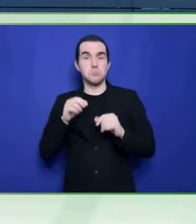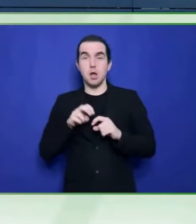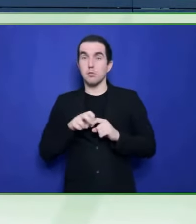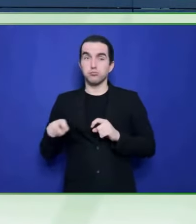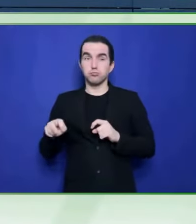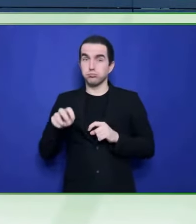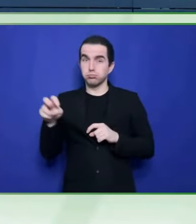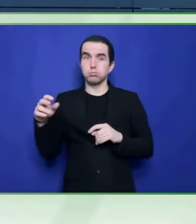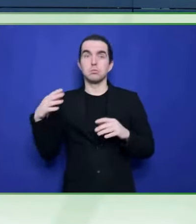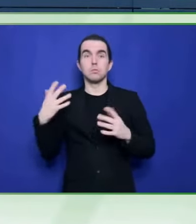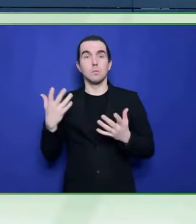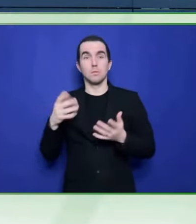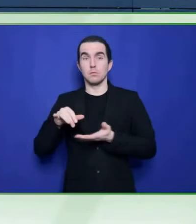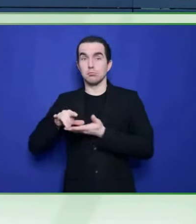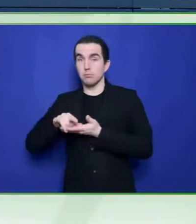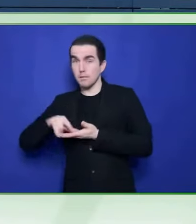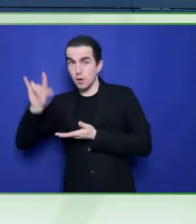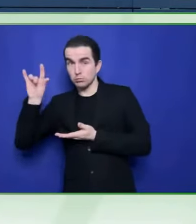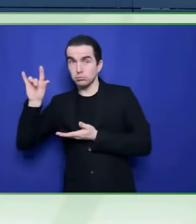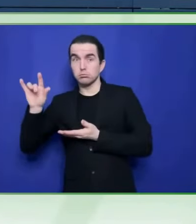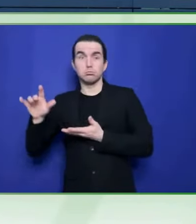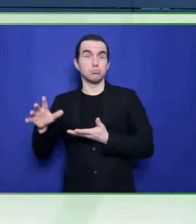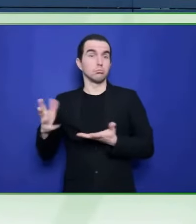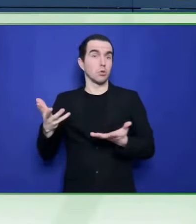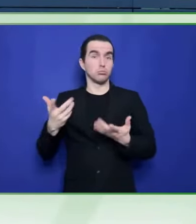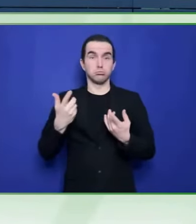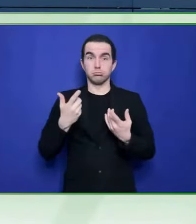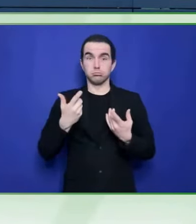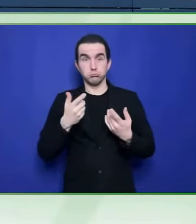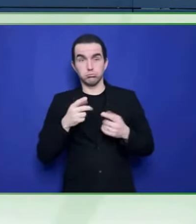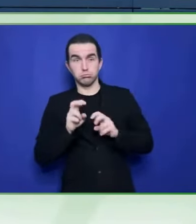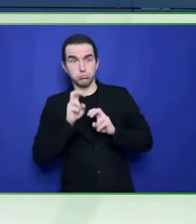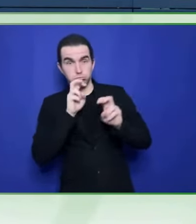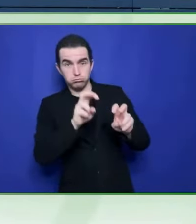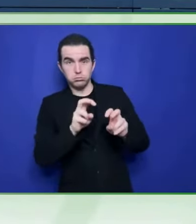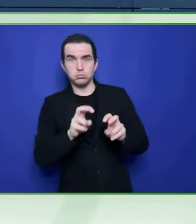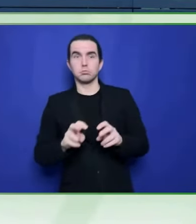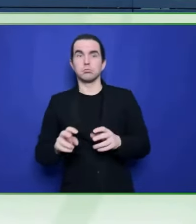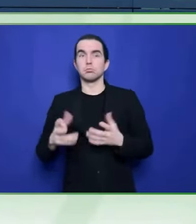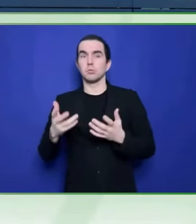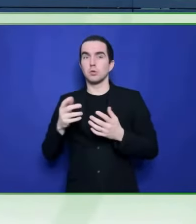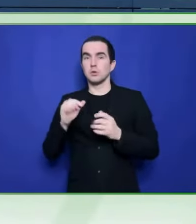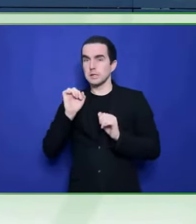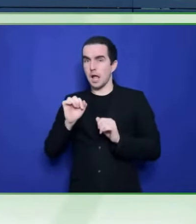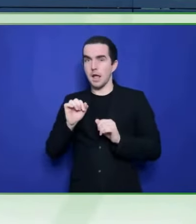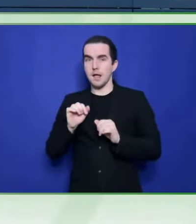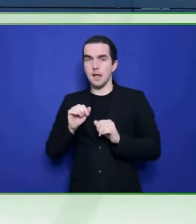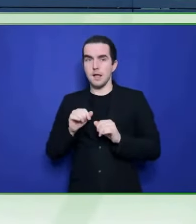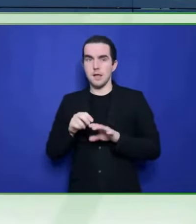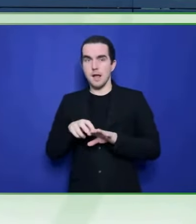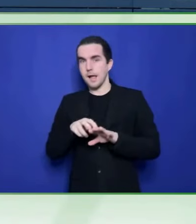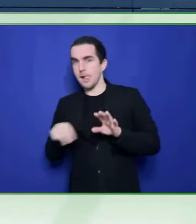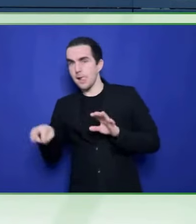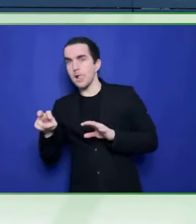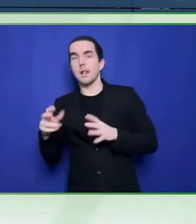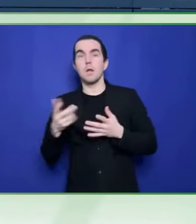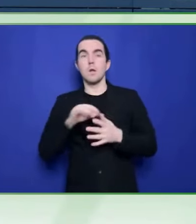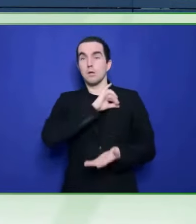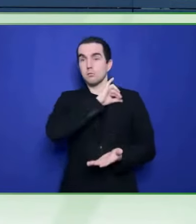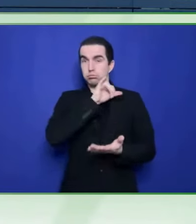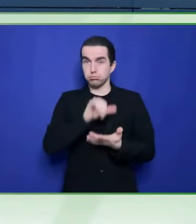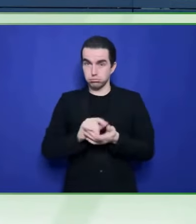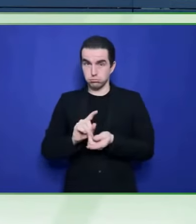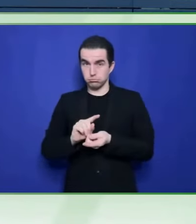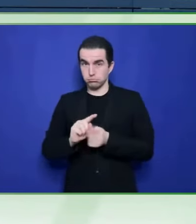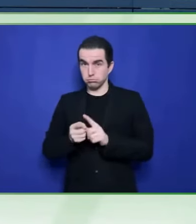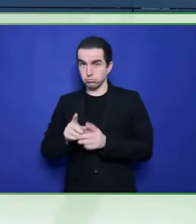even visible, and so when you ask for some assistance, it isn't easily granted. The number and variety